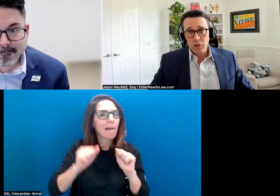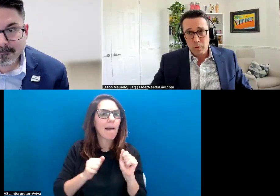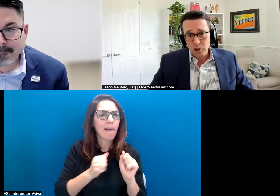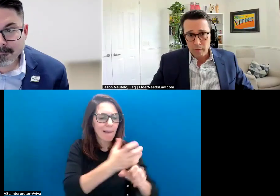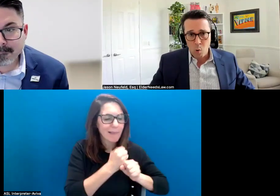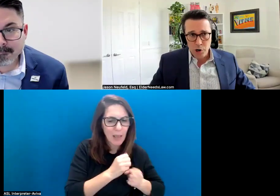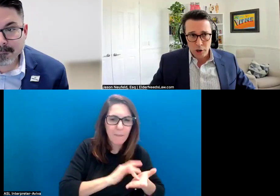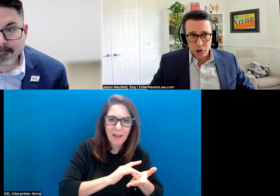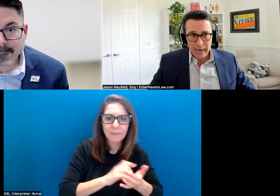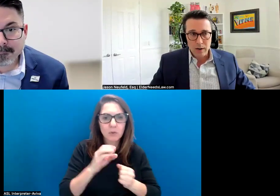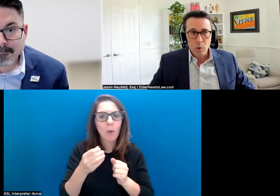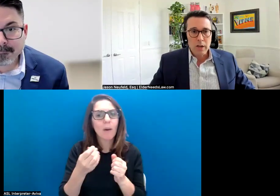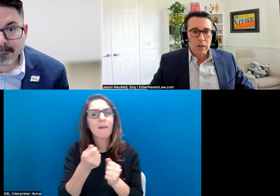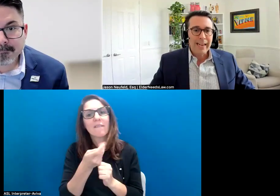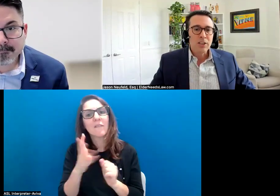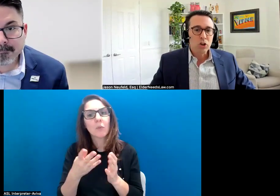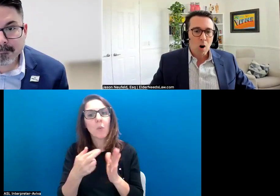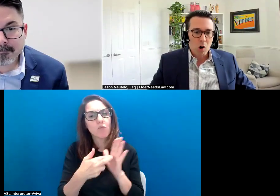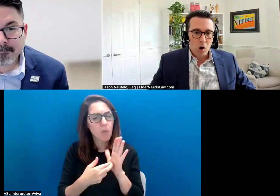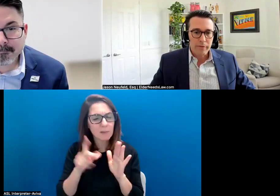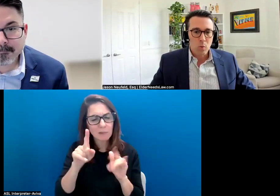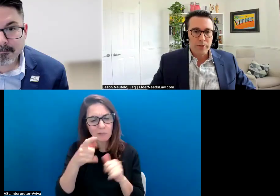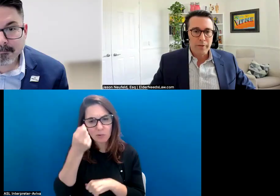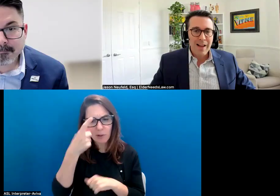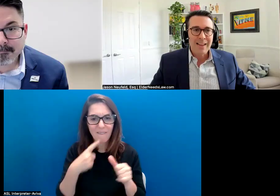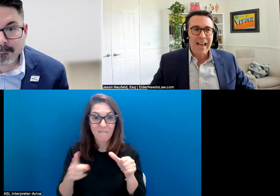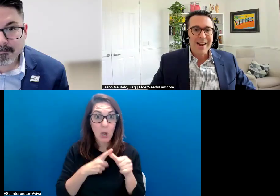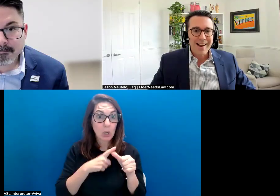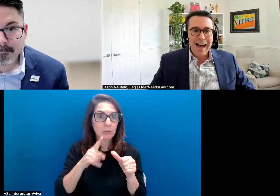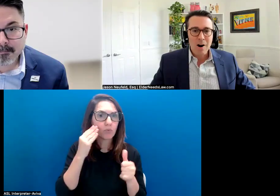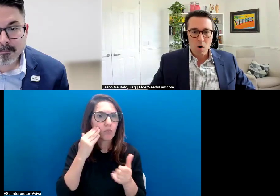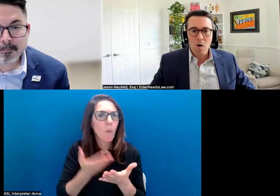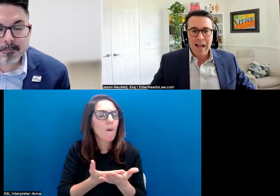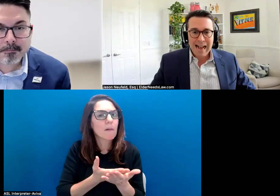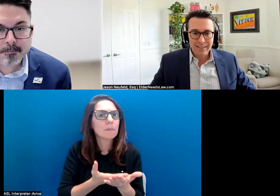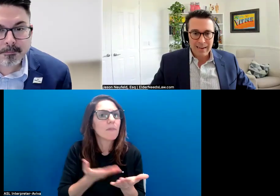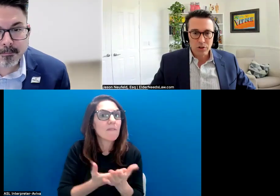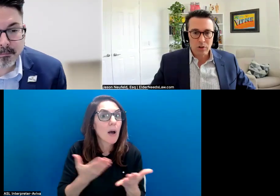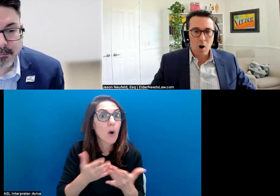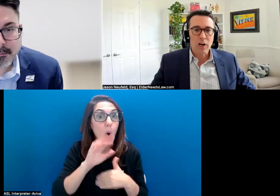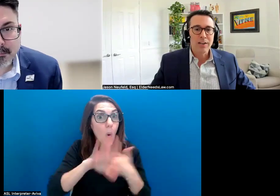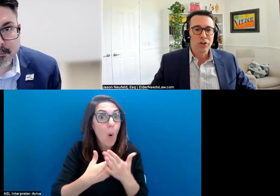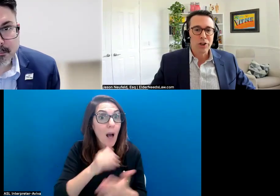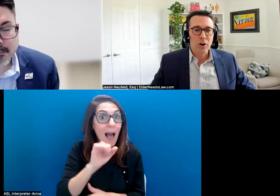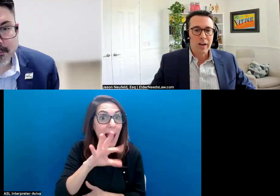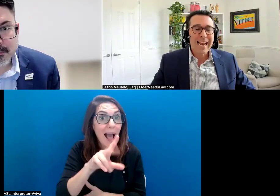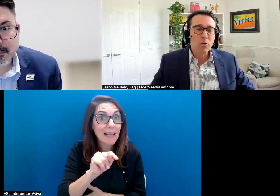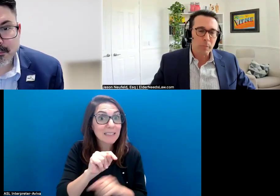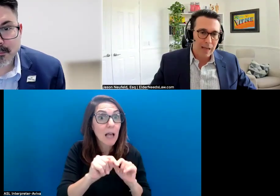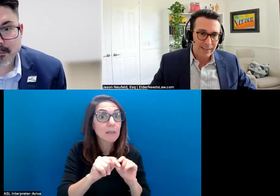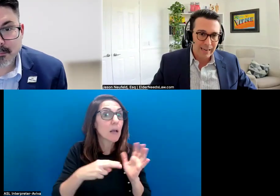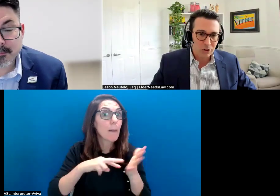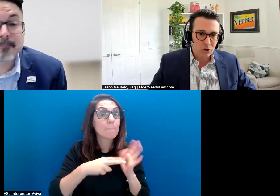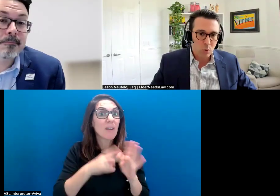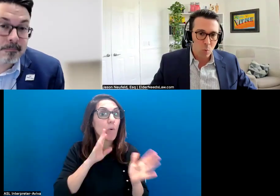basic principles that are important to understand. We get to start off with the fact that not all assets are considered